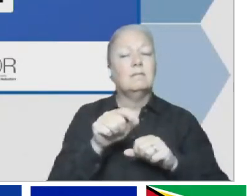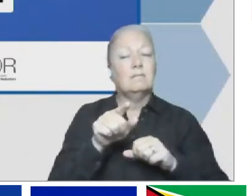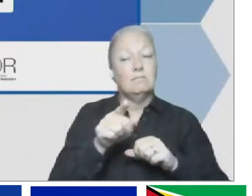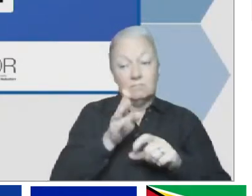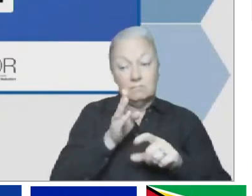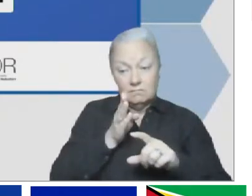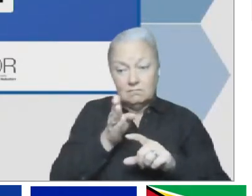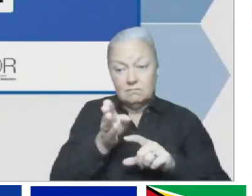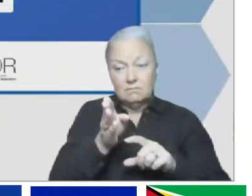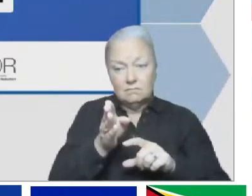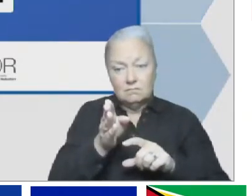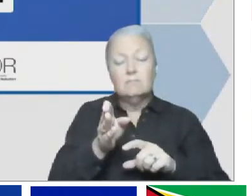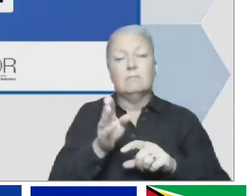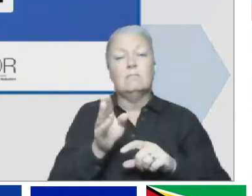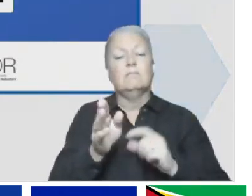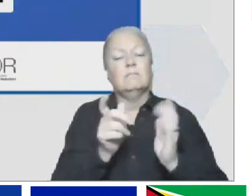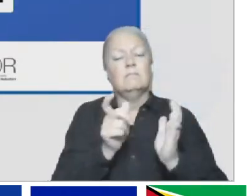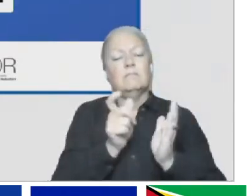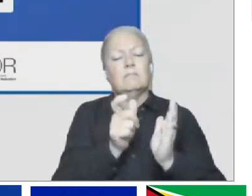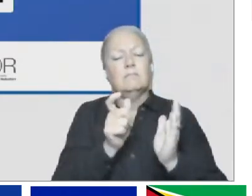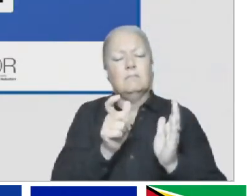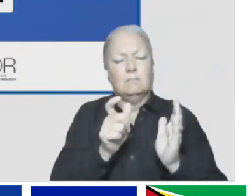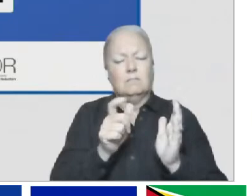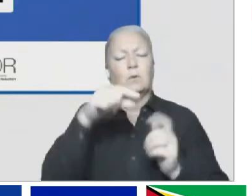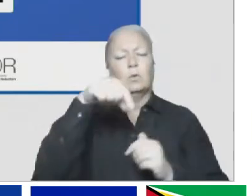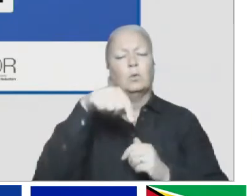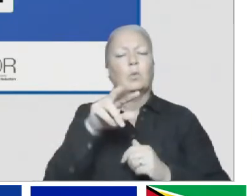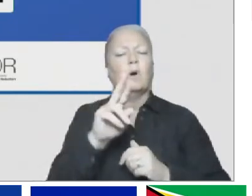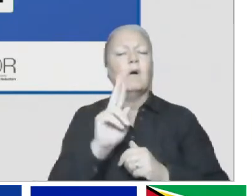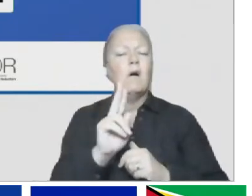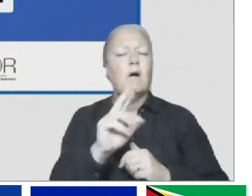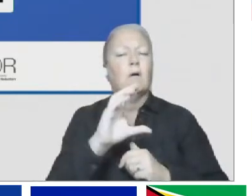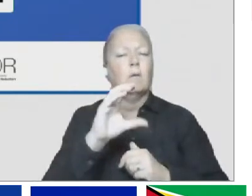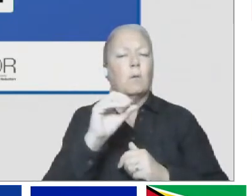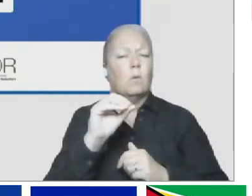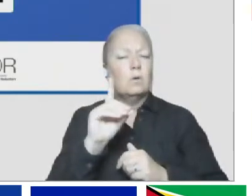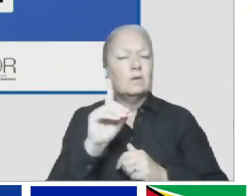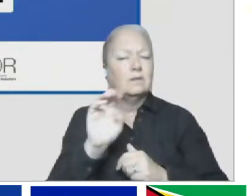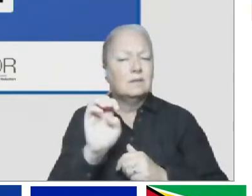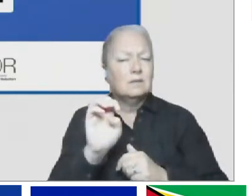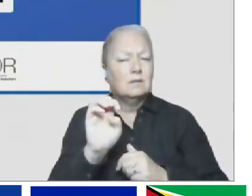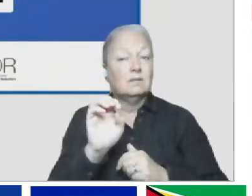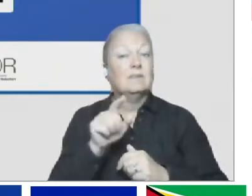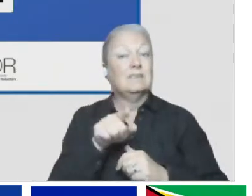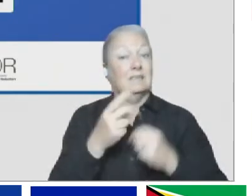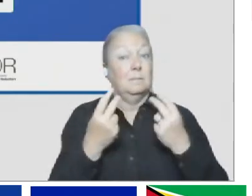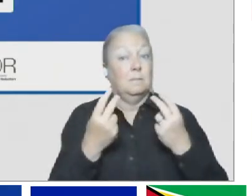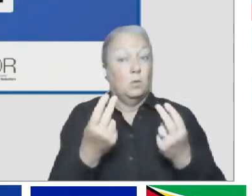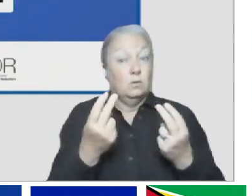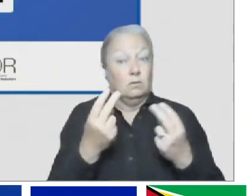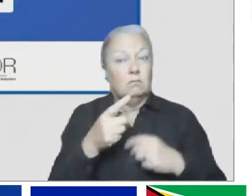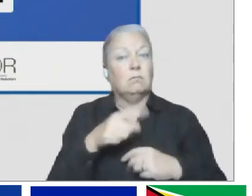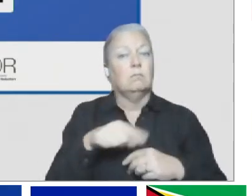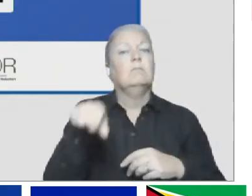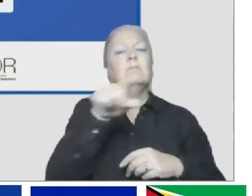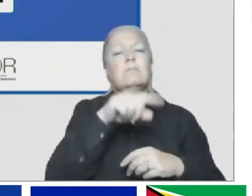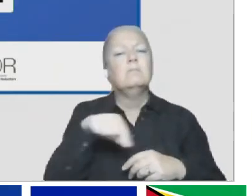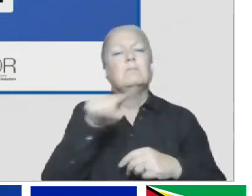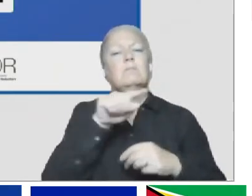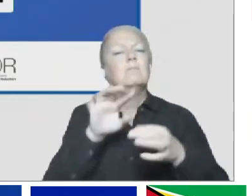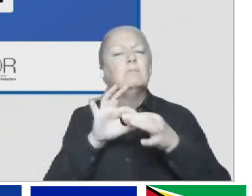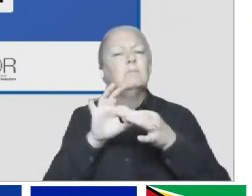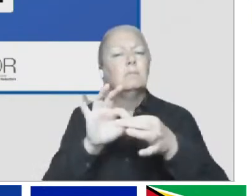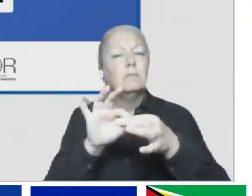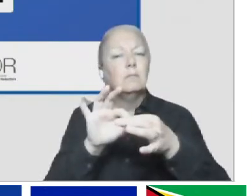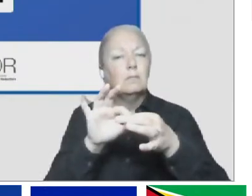code. This is important to mention for those who are connected to Hopin.